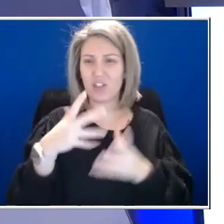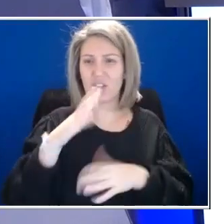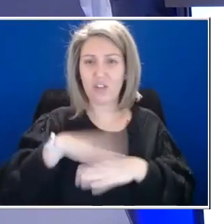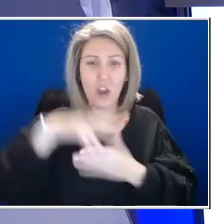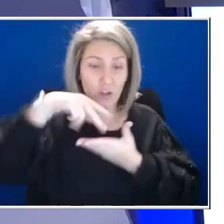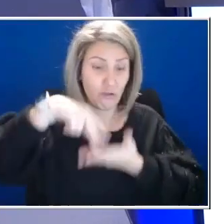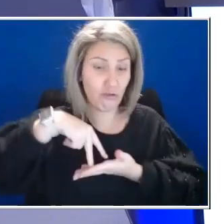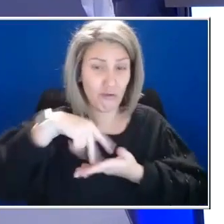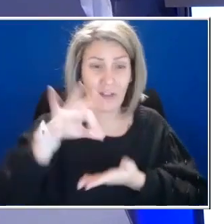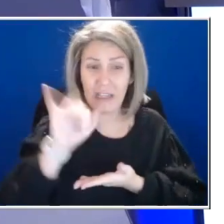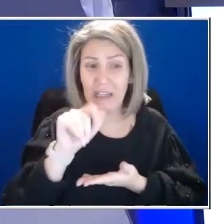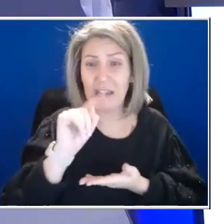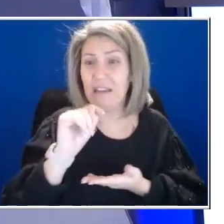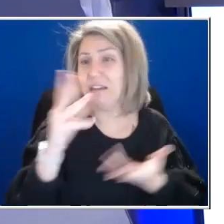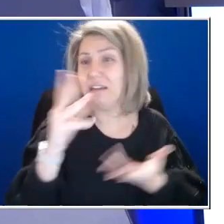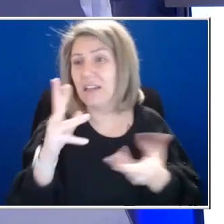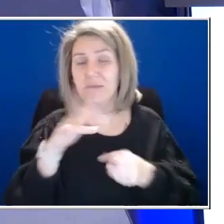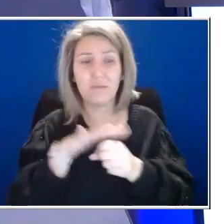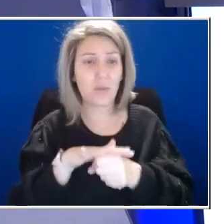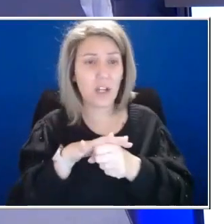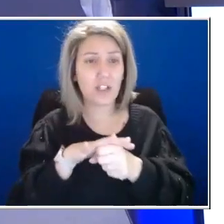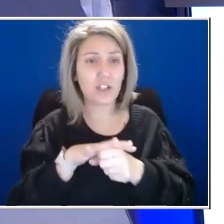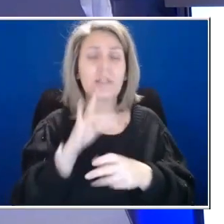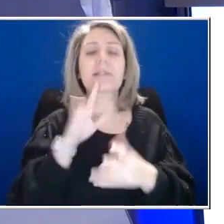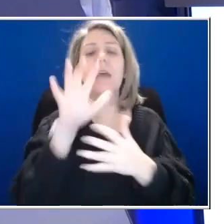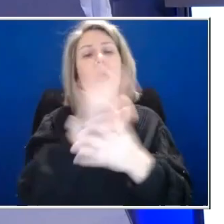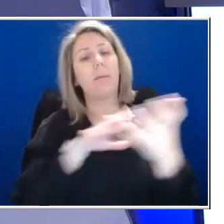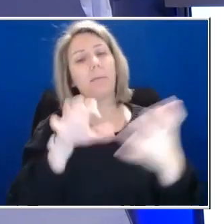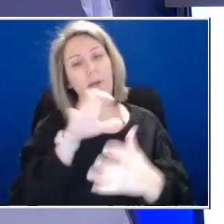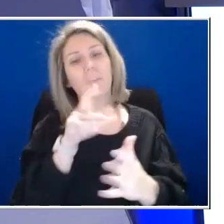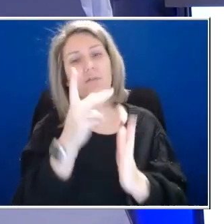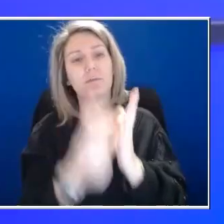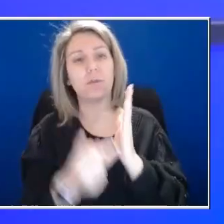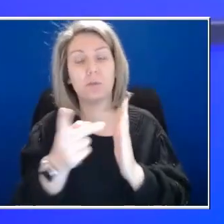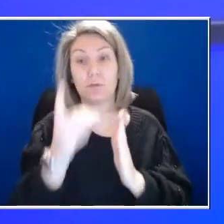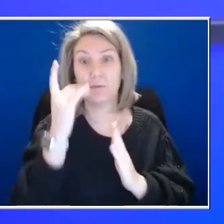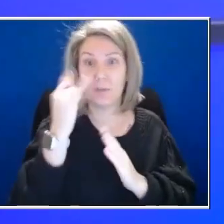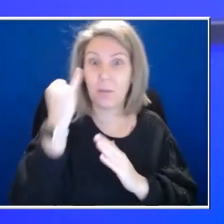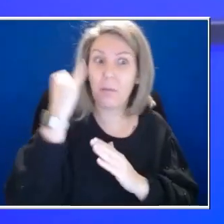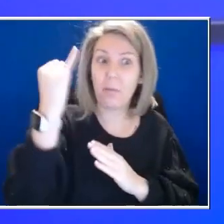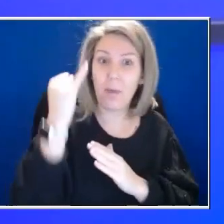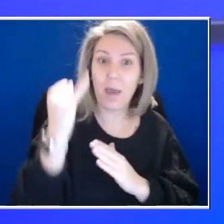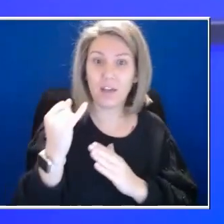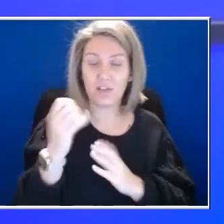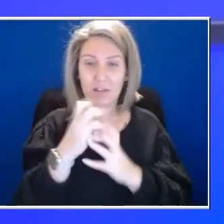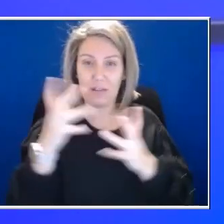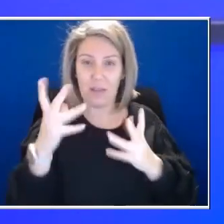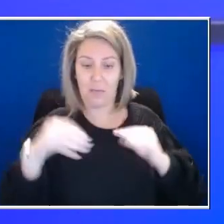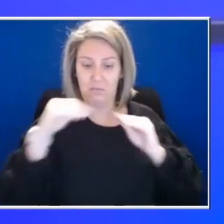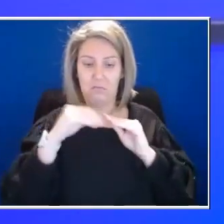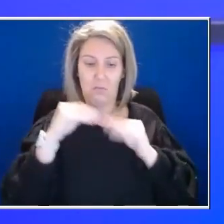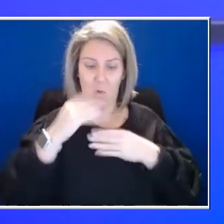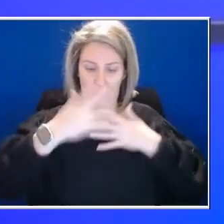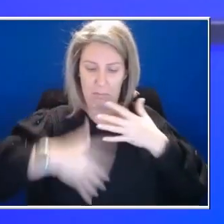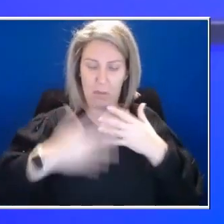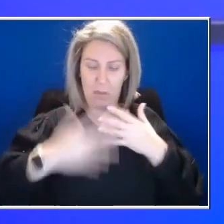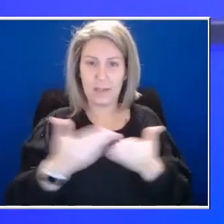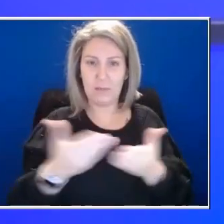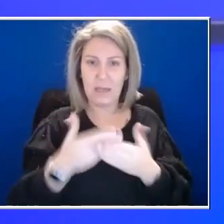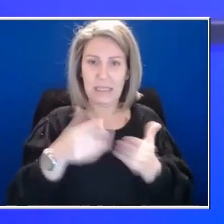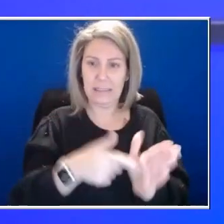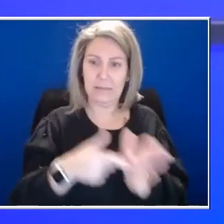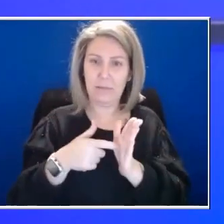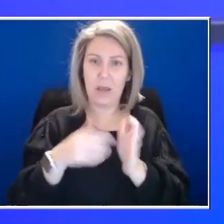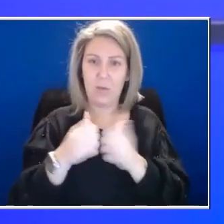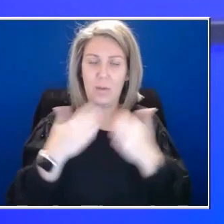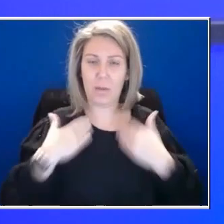that's caused? It's a combination of that. As you can imagine, there's a lot more blood supply demanded on the body when you're supporting a child